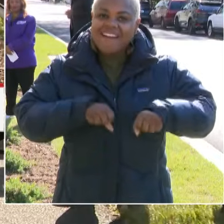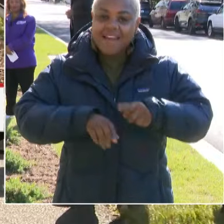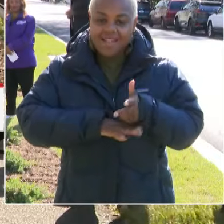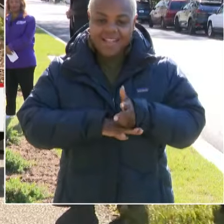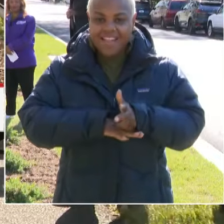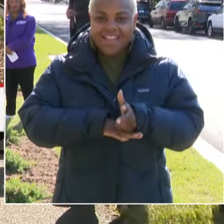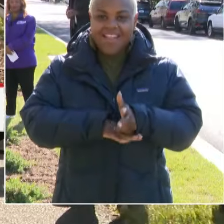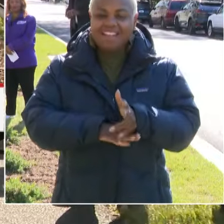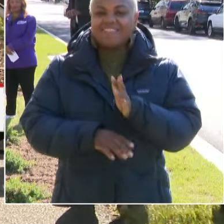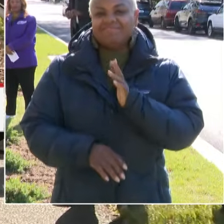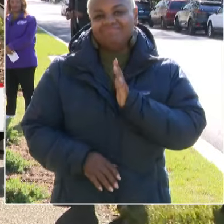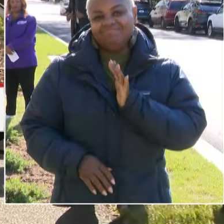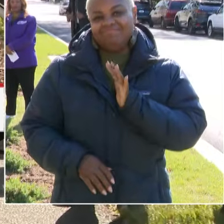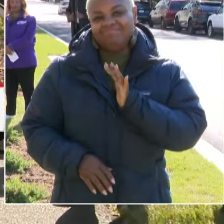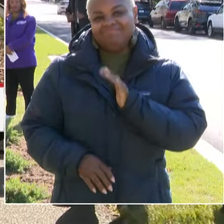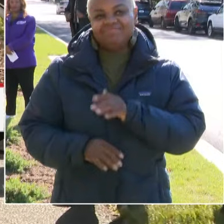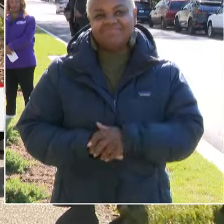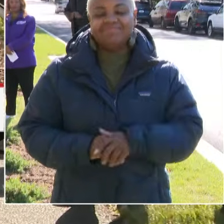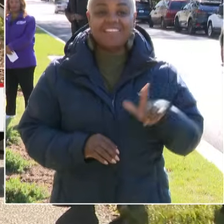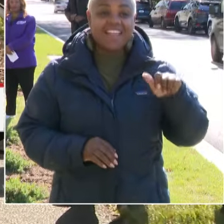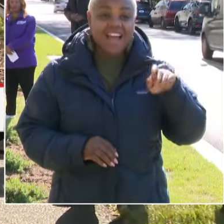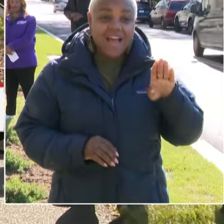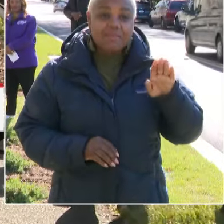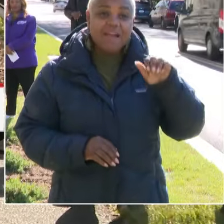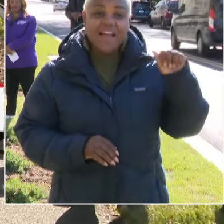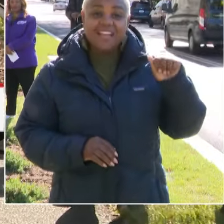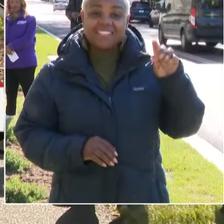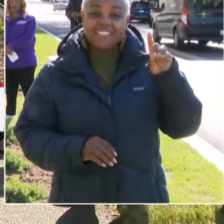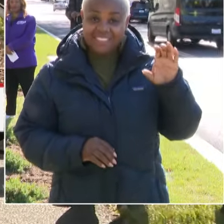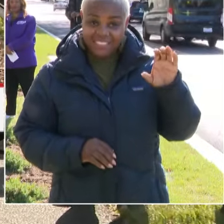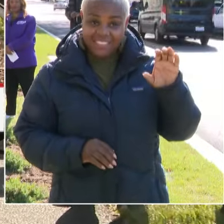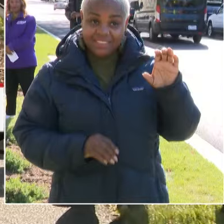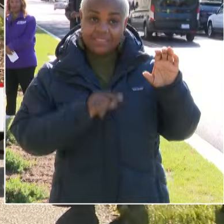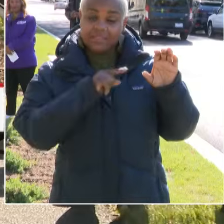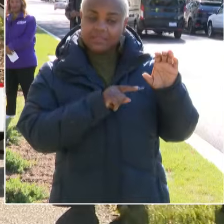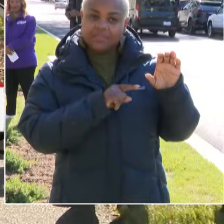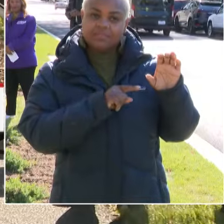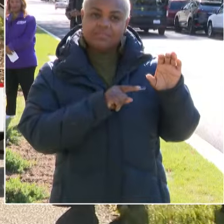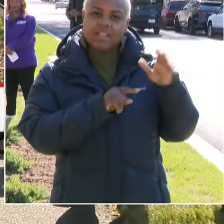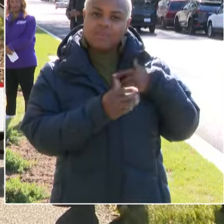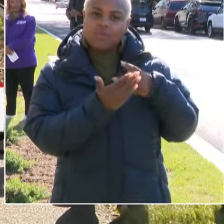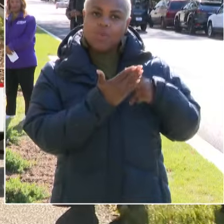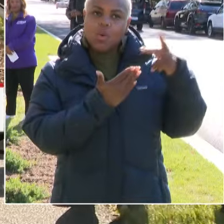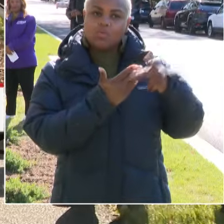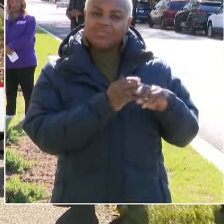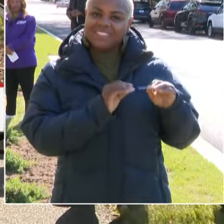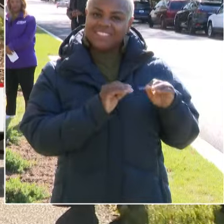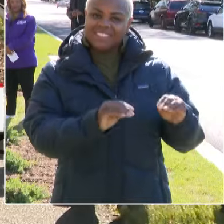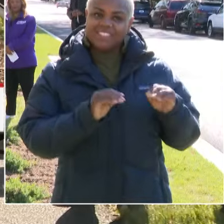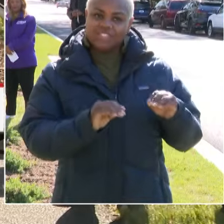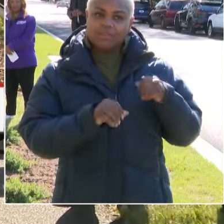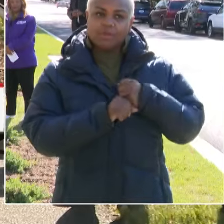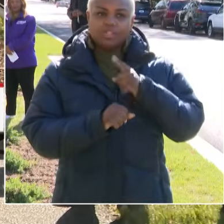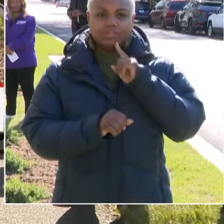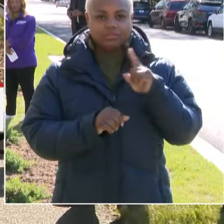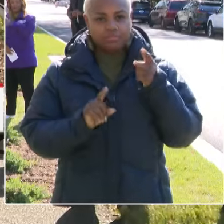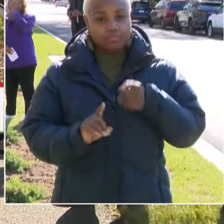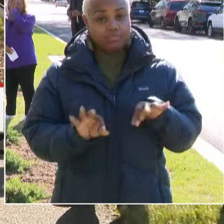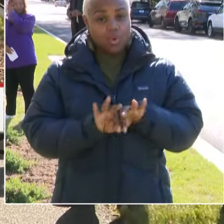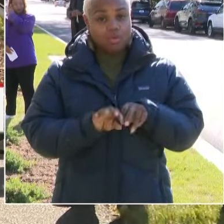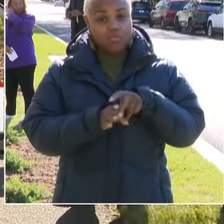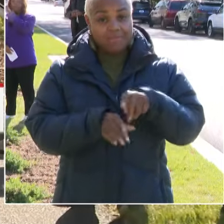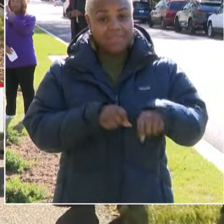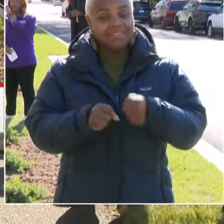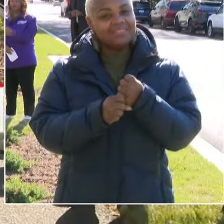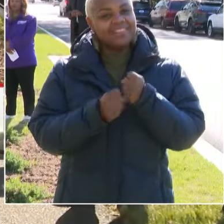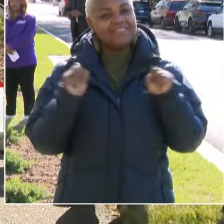also exploring ways to make trails like MBT safer for all users. And that's one thing that we